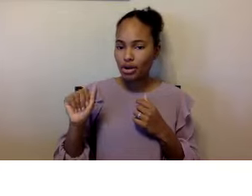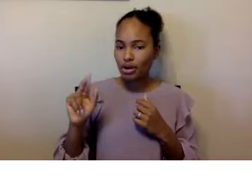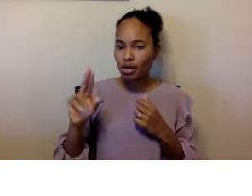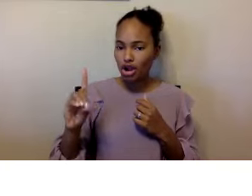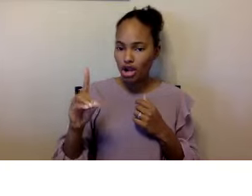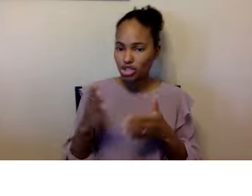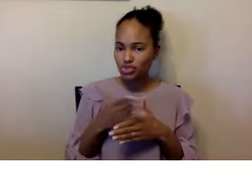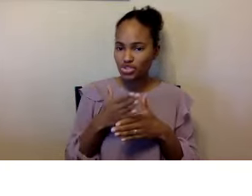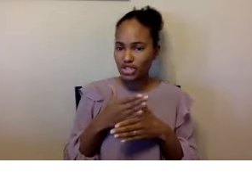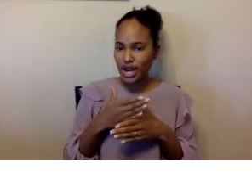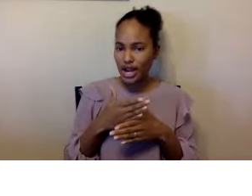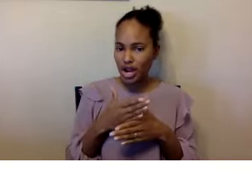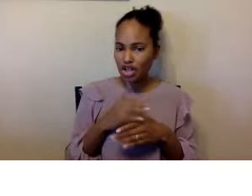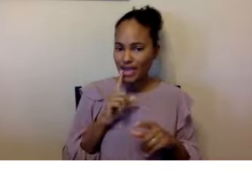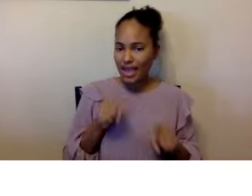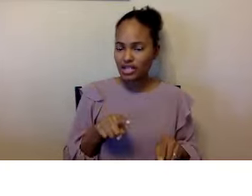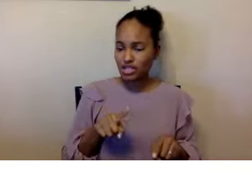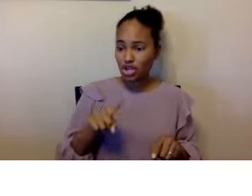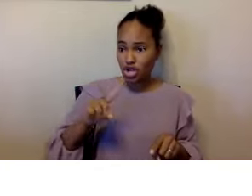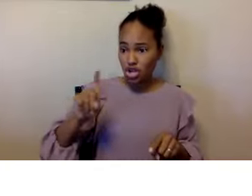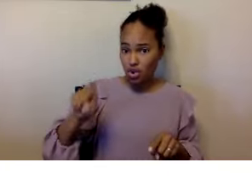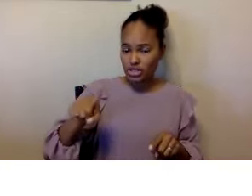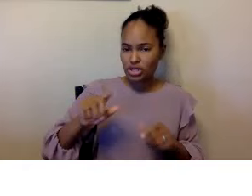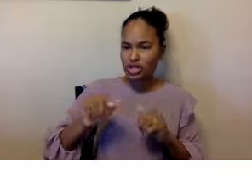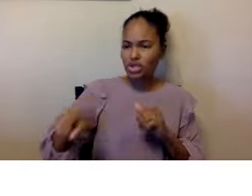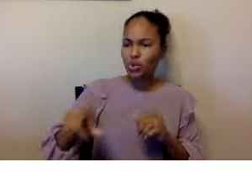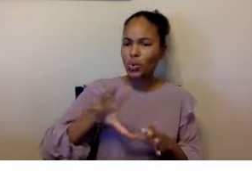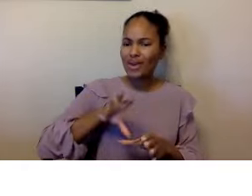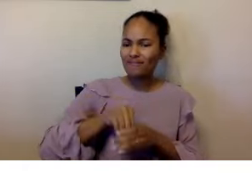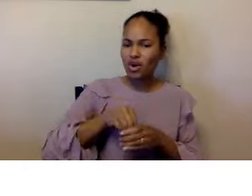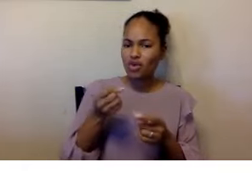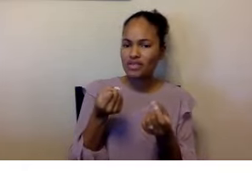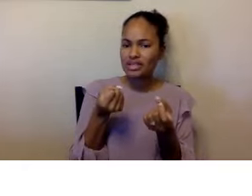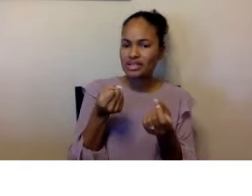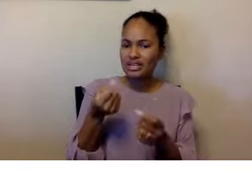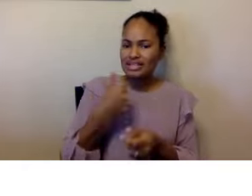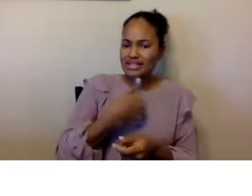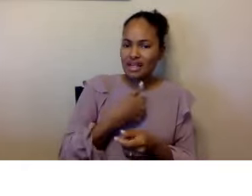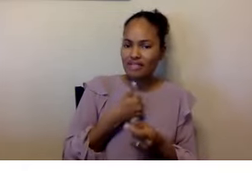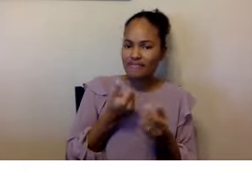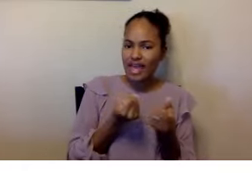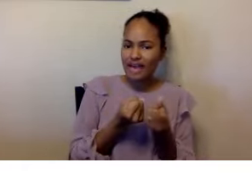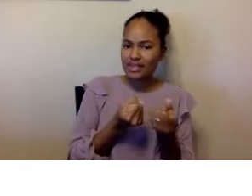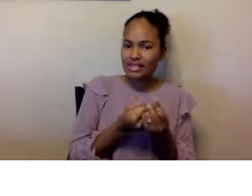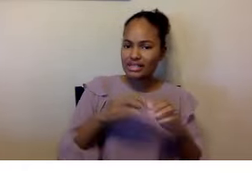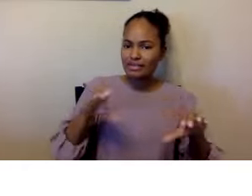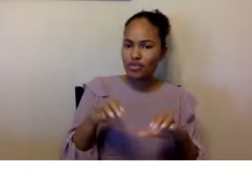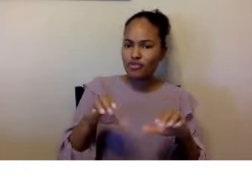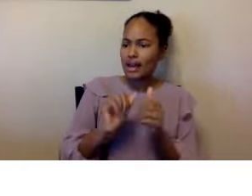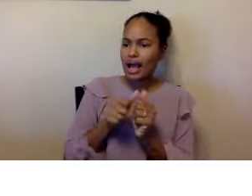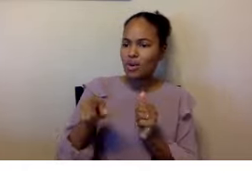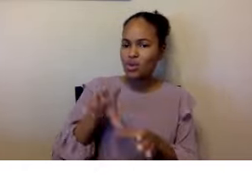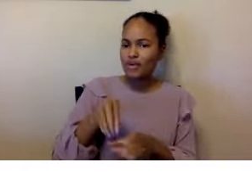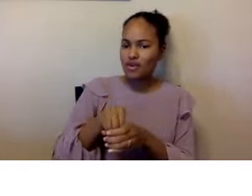did you first get involved in the self-advocacy movement? So you have a I got pretty good involved. history within it.